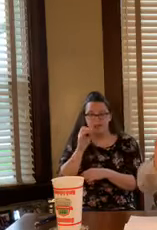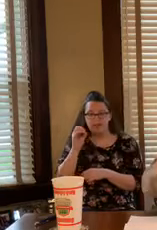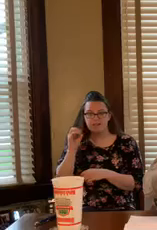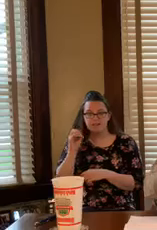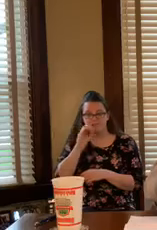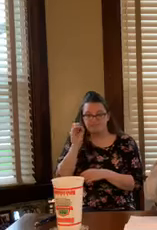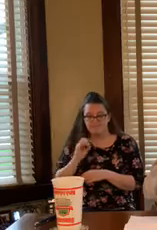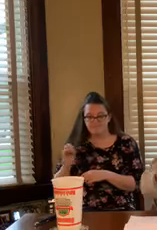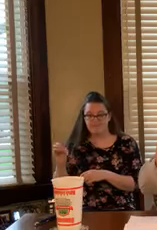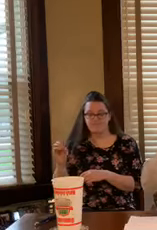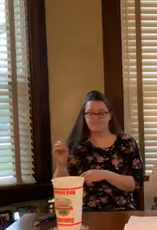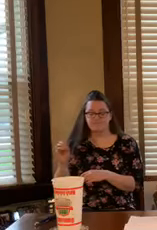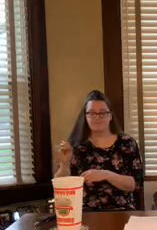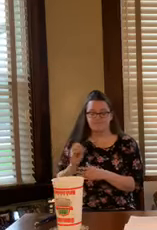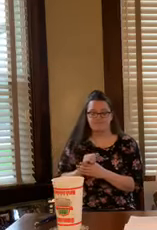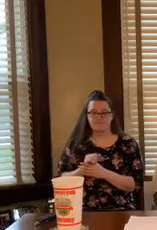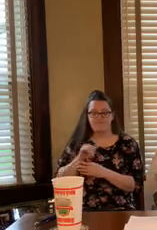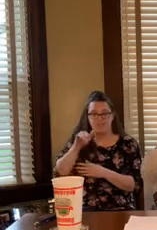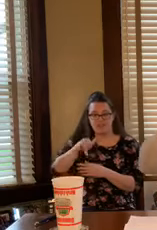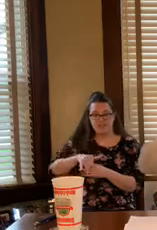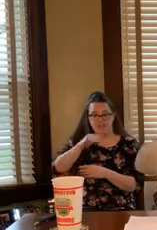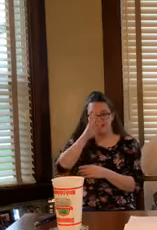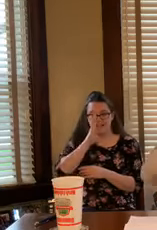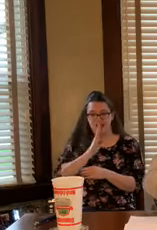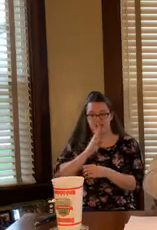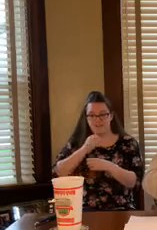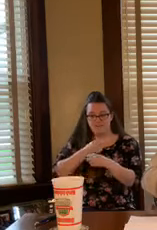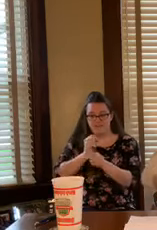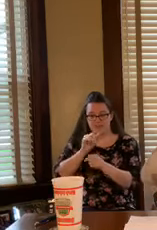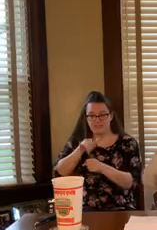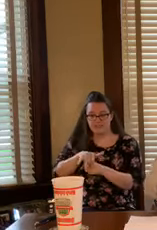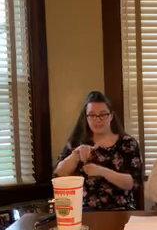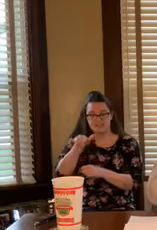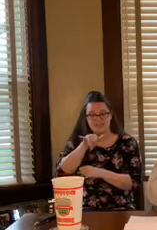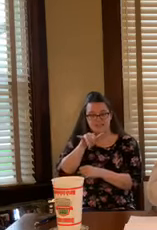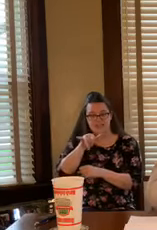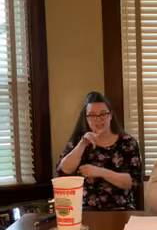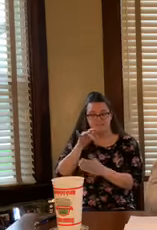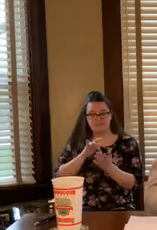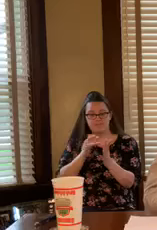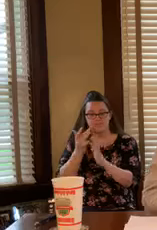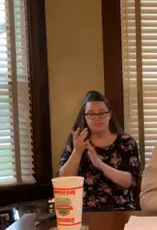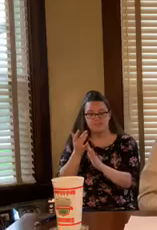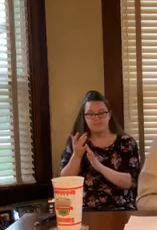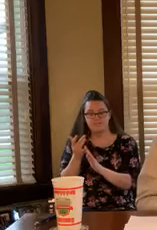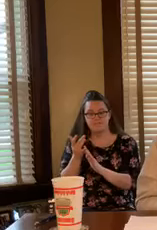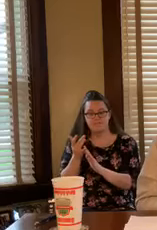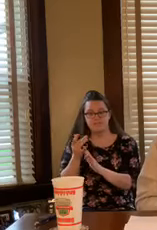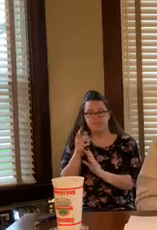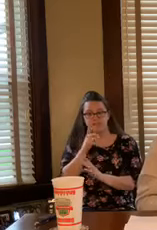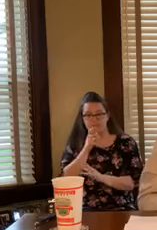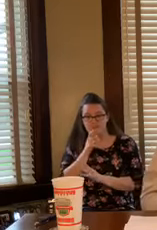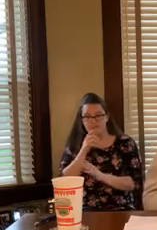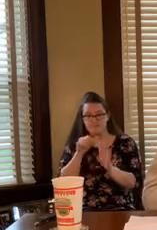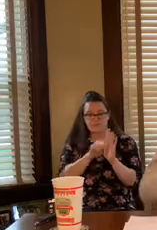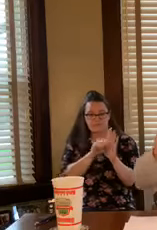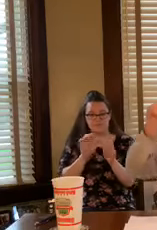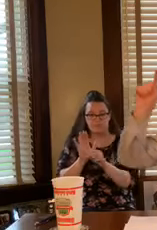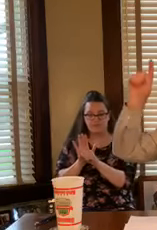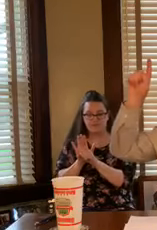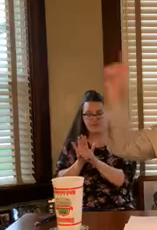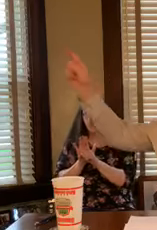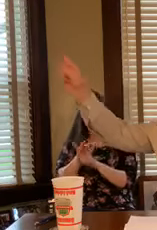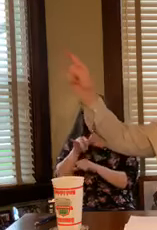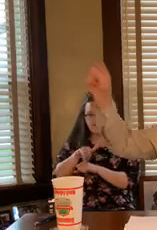100% assurance that God hath made this same Jesus whom you have crucified,